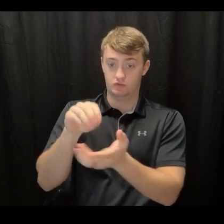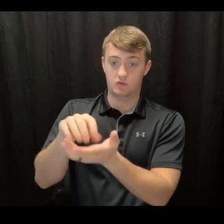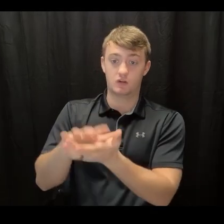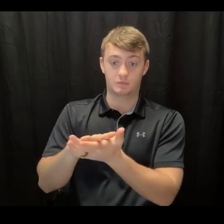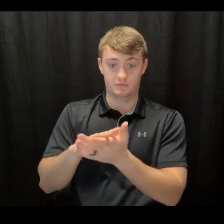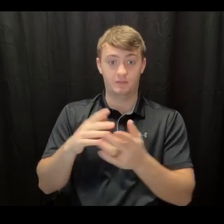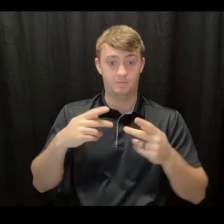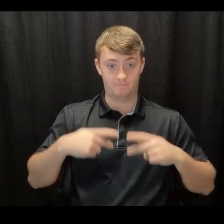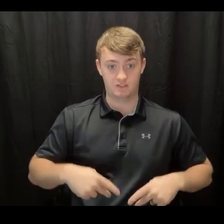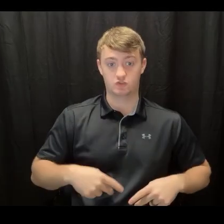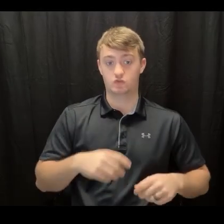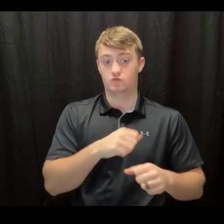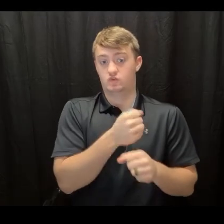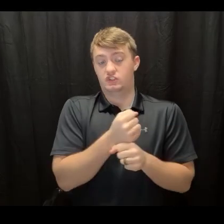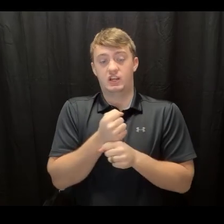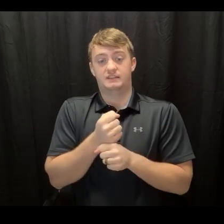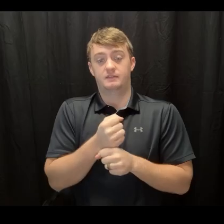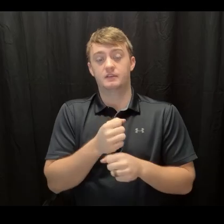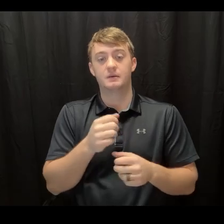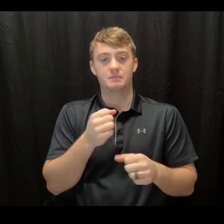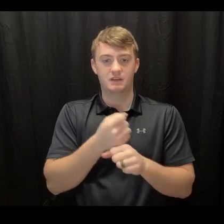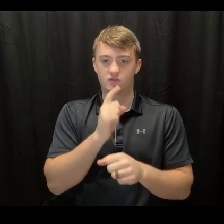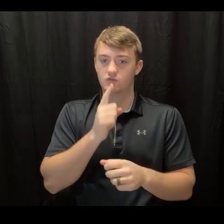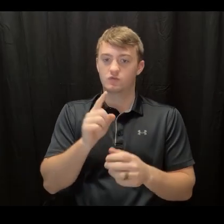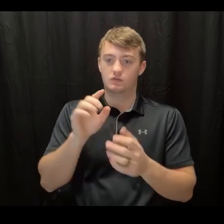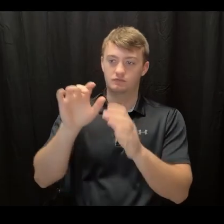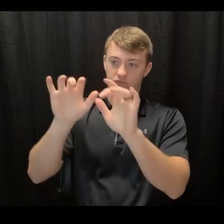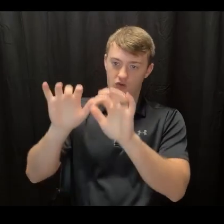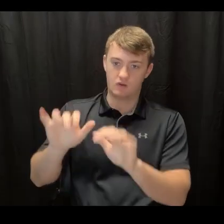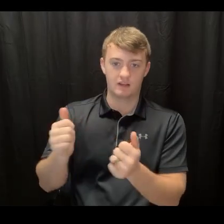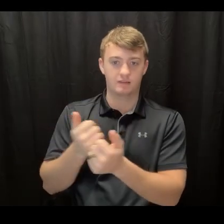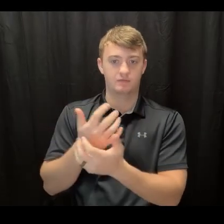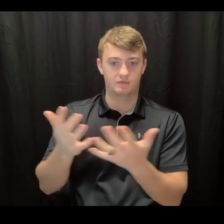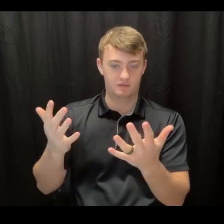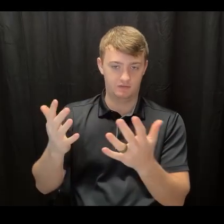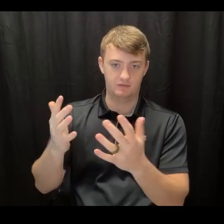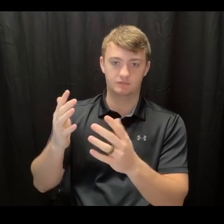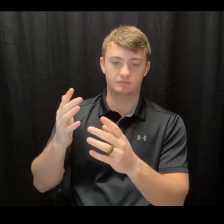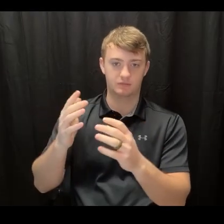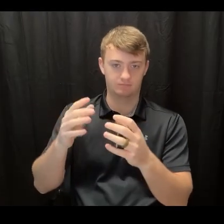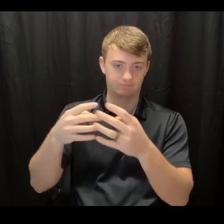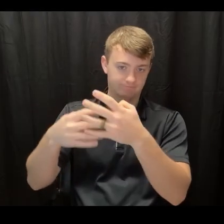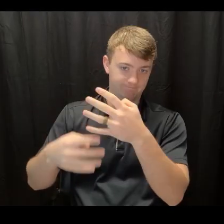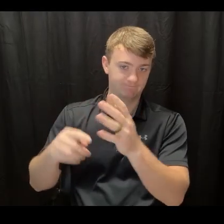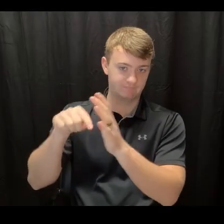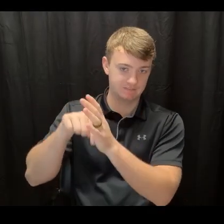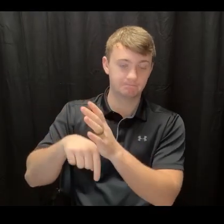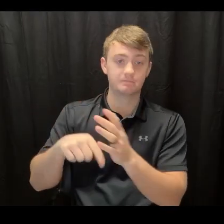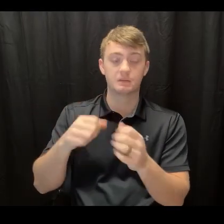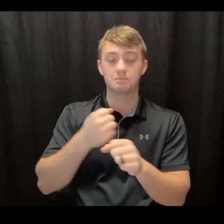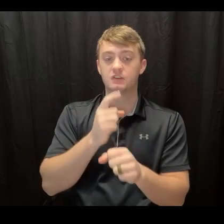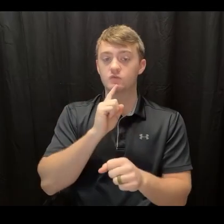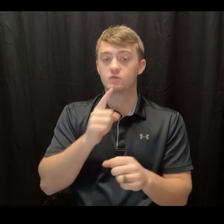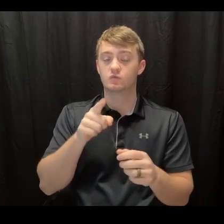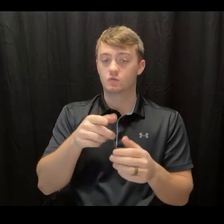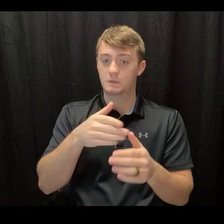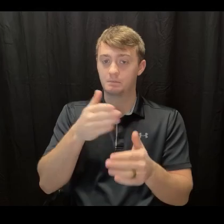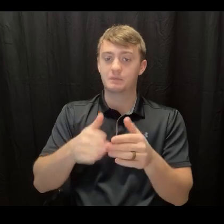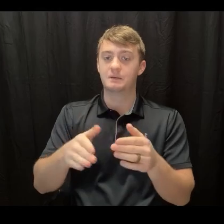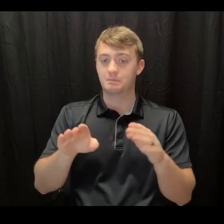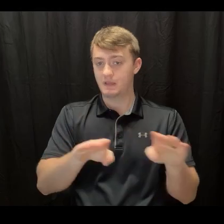documenting a physical restraint that you document everything objectively, and that you complete the